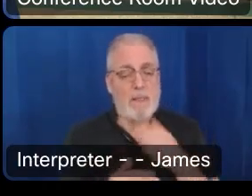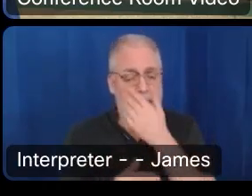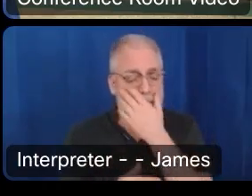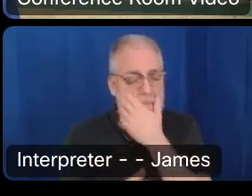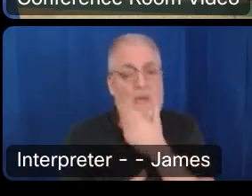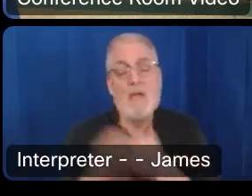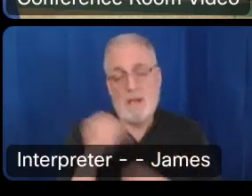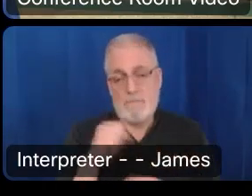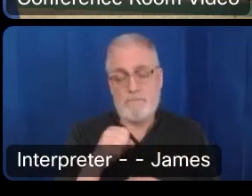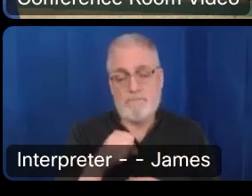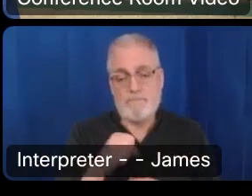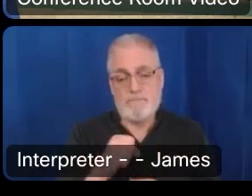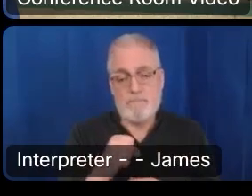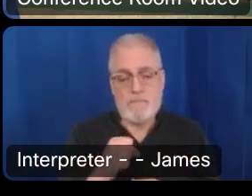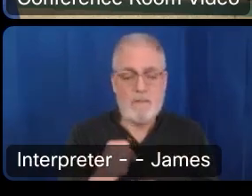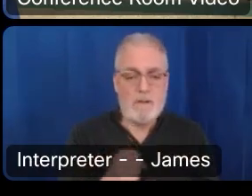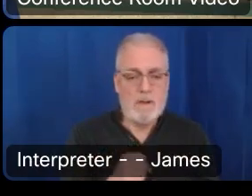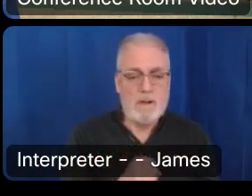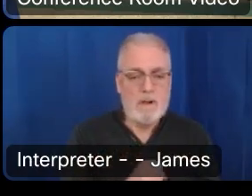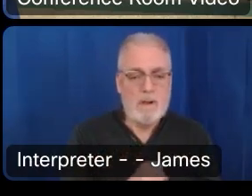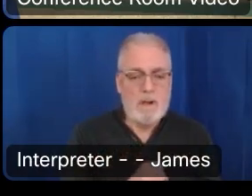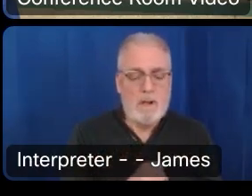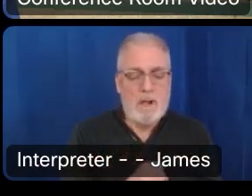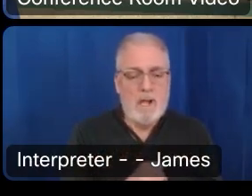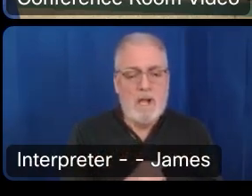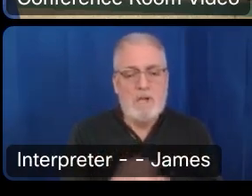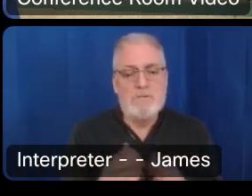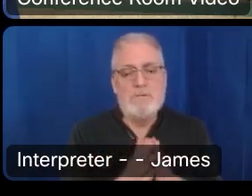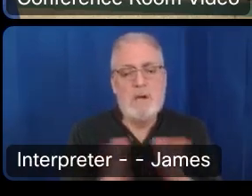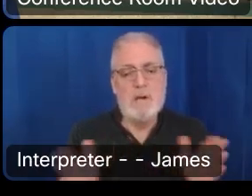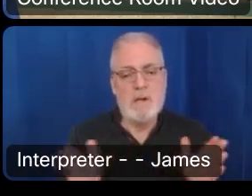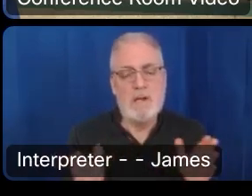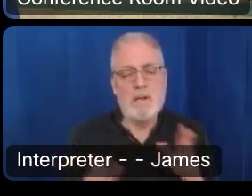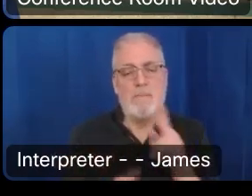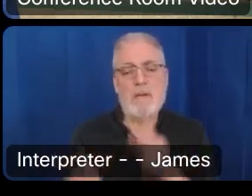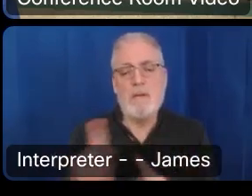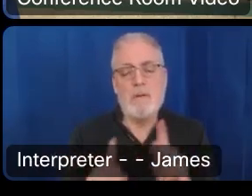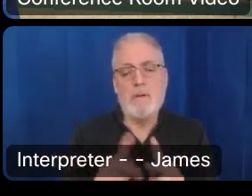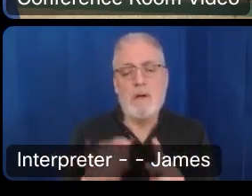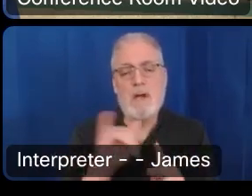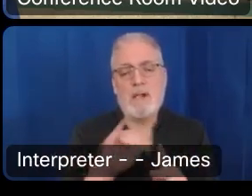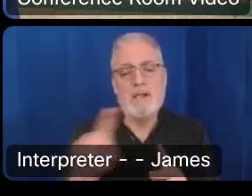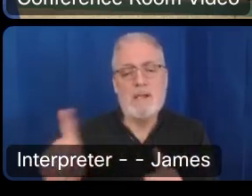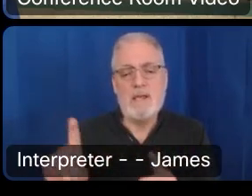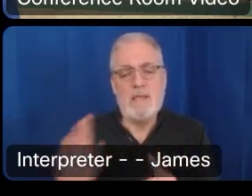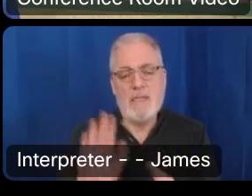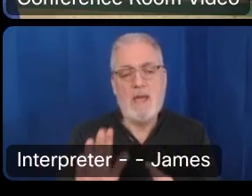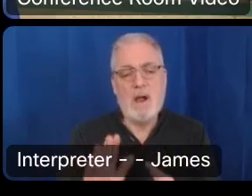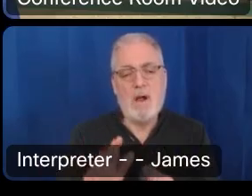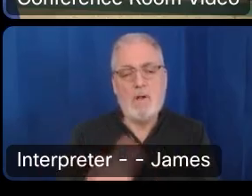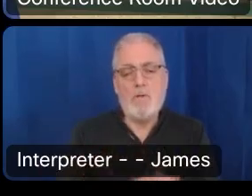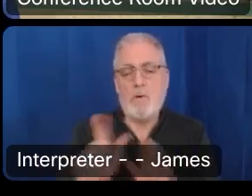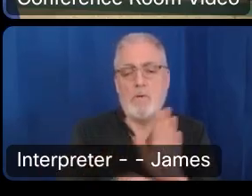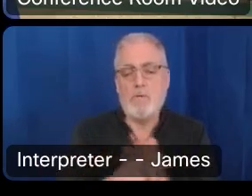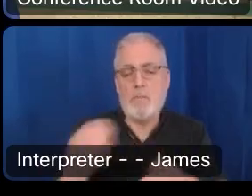poor across the board, poor outcomes generally for people who have intellectual and developmental disabilities. And I think just